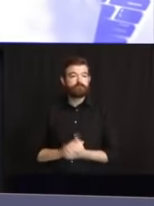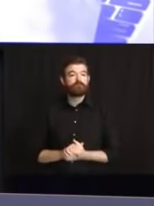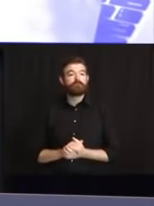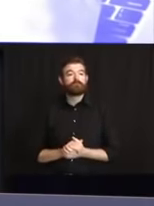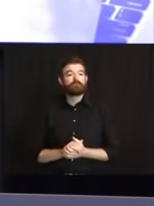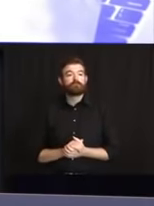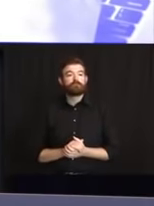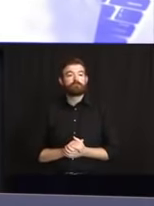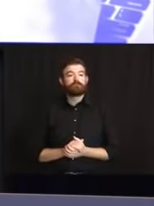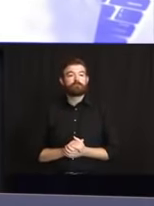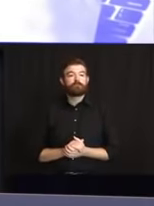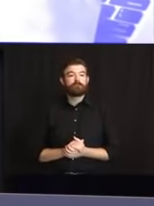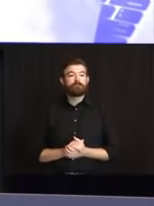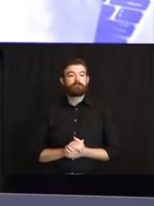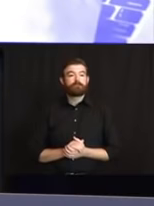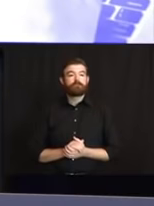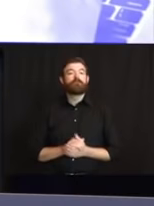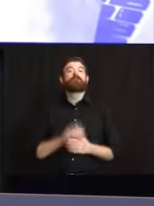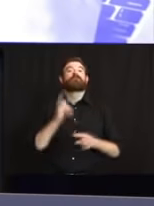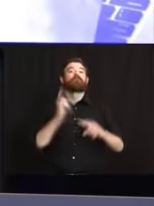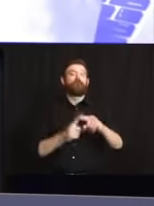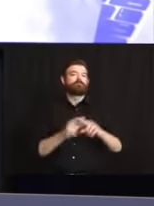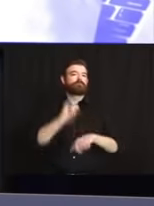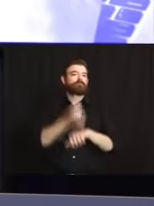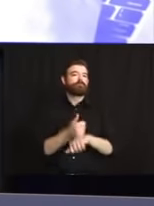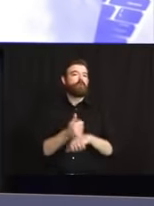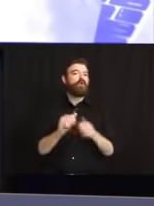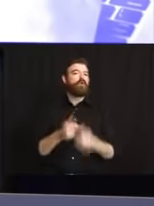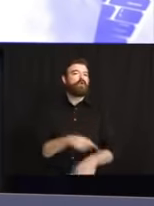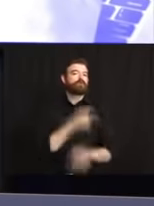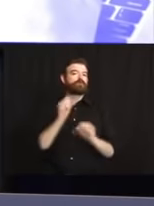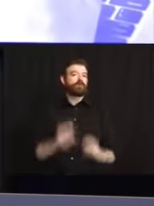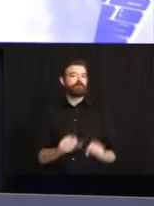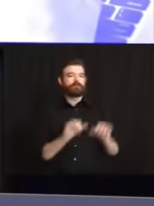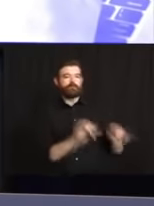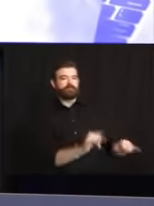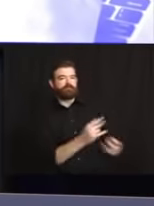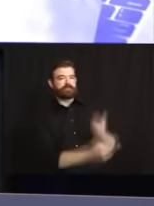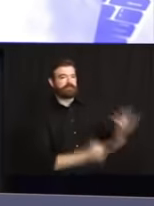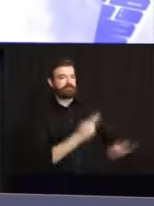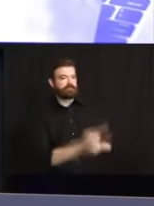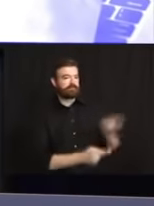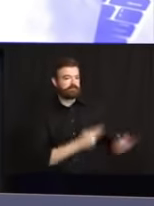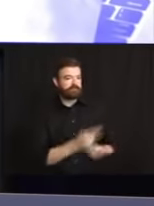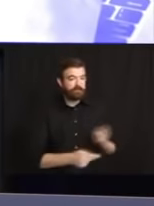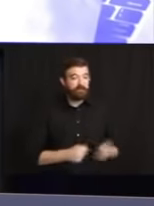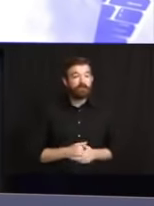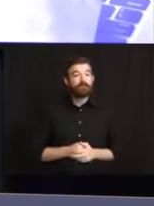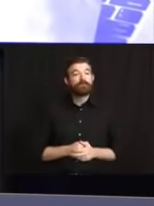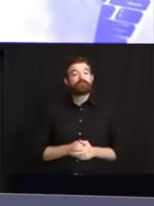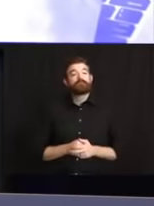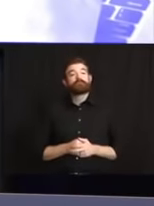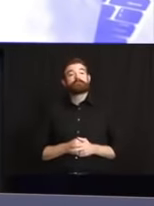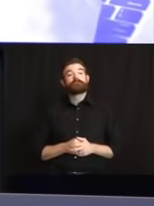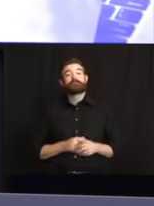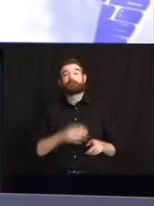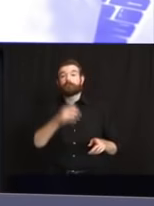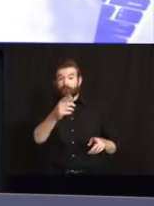find out what specific policies the hospital has established so your visit can go as smoothly as possible.